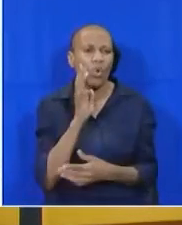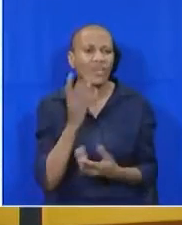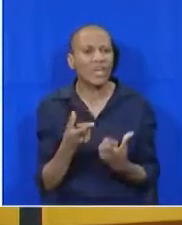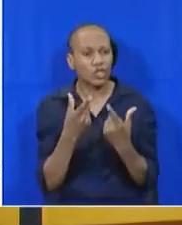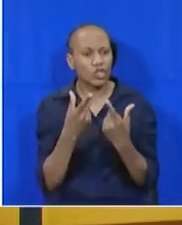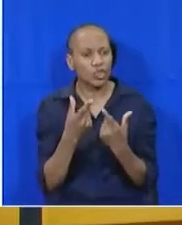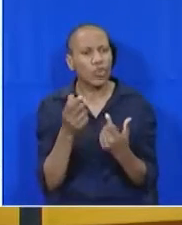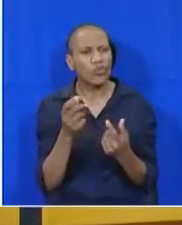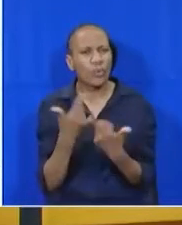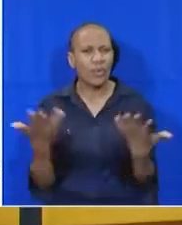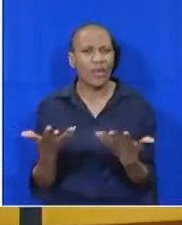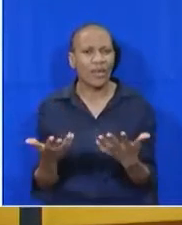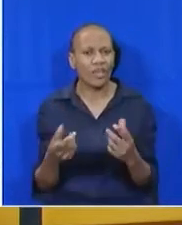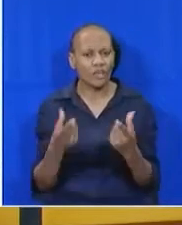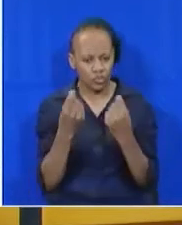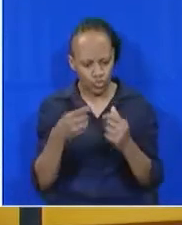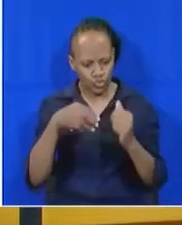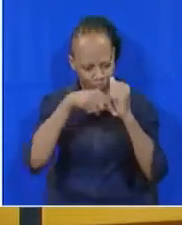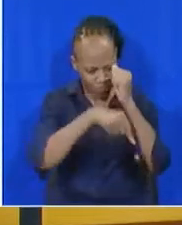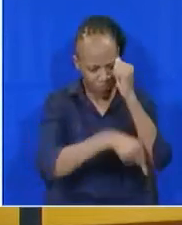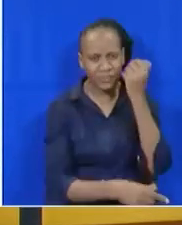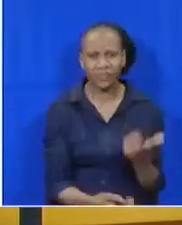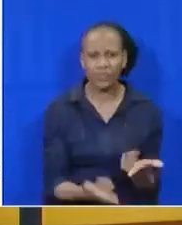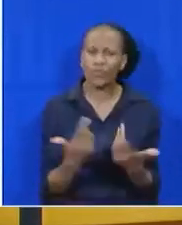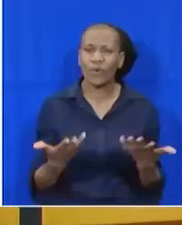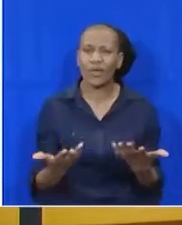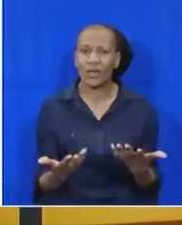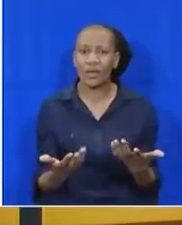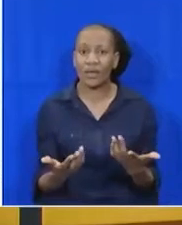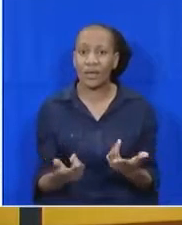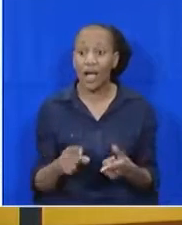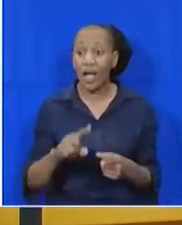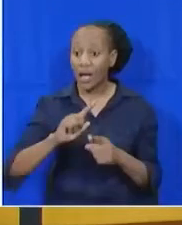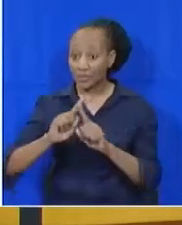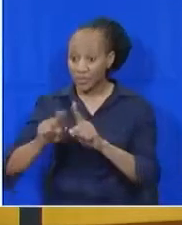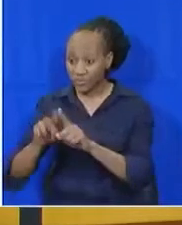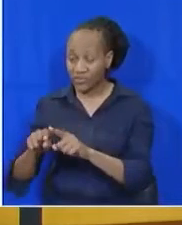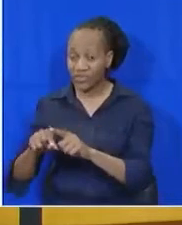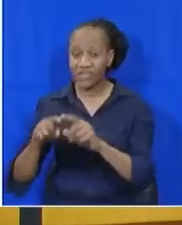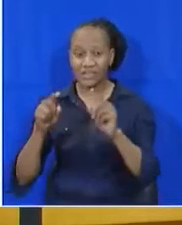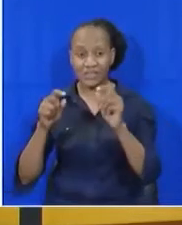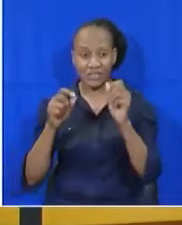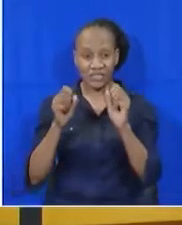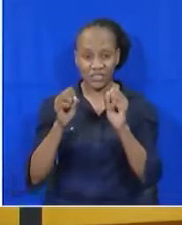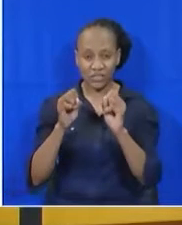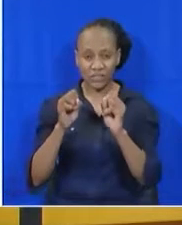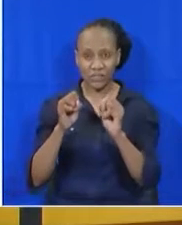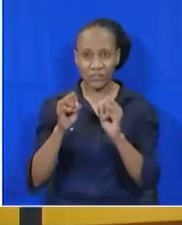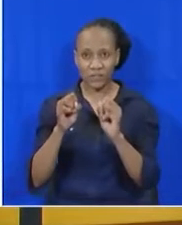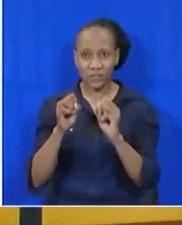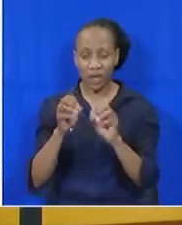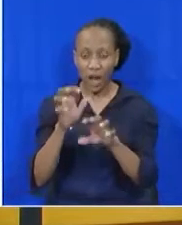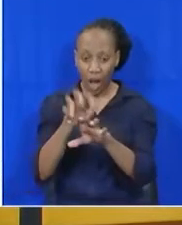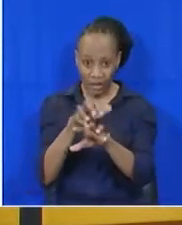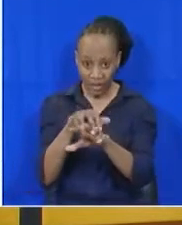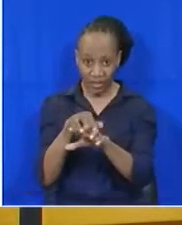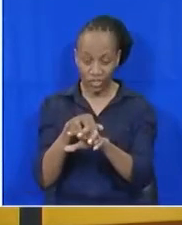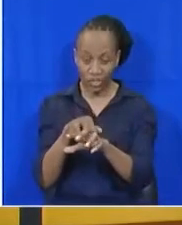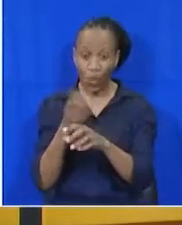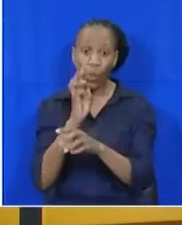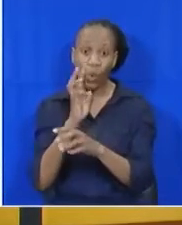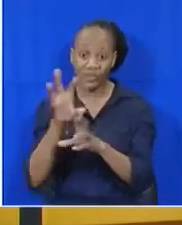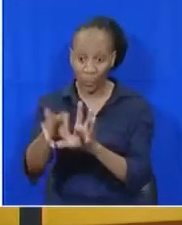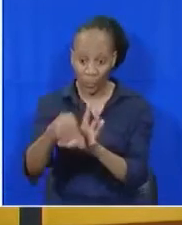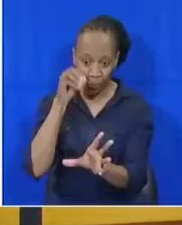fracking process. Will the water be diverted from other industries, or will it be diverted from agriculture?